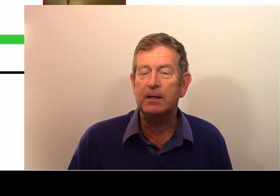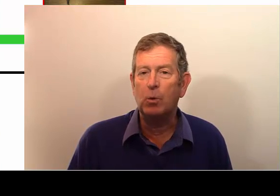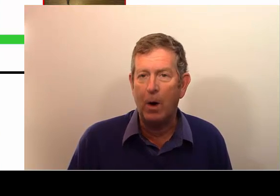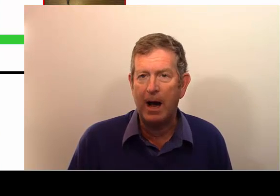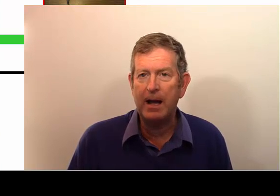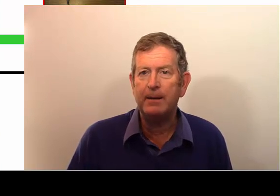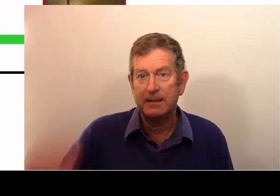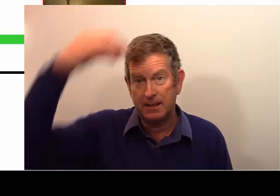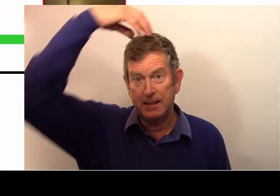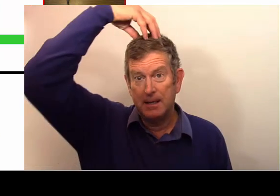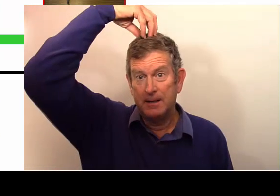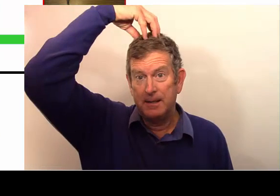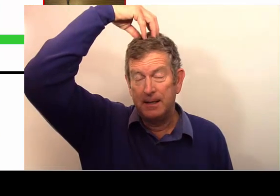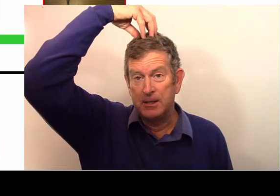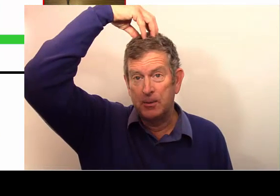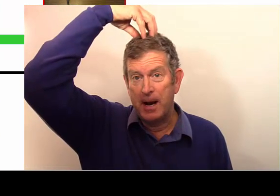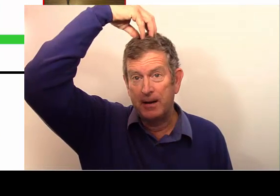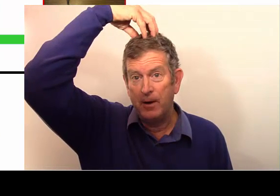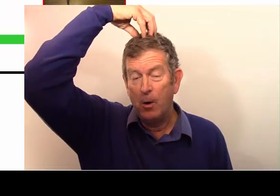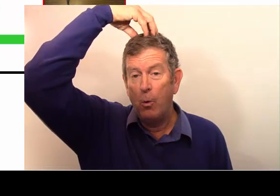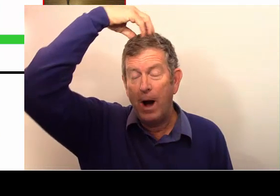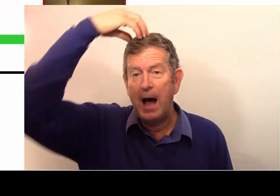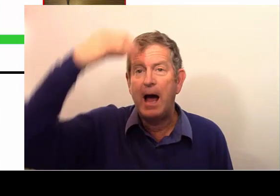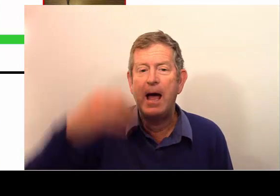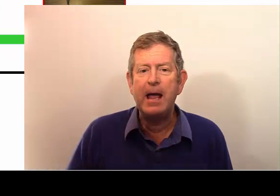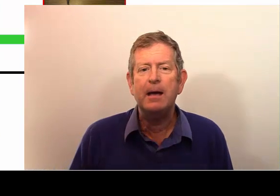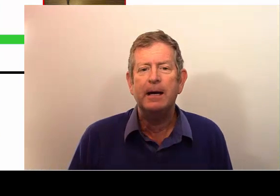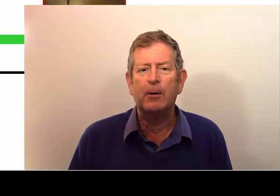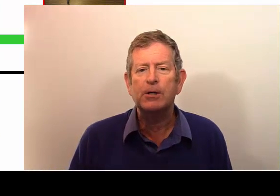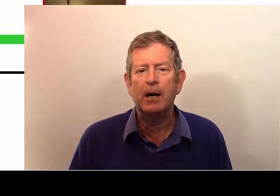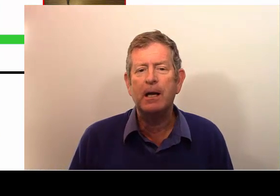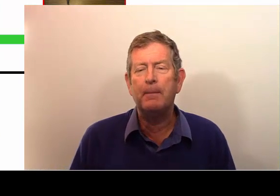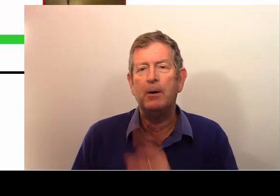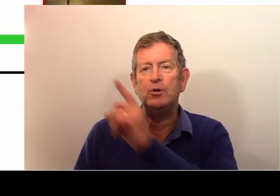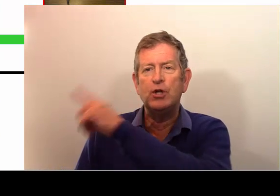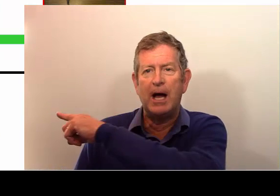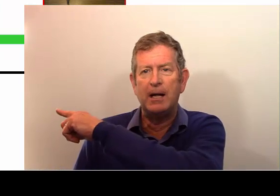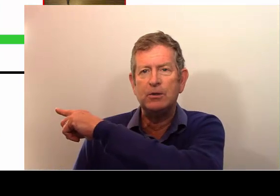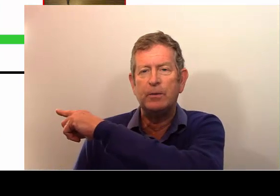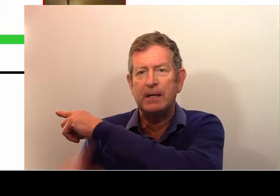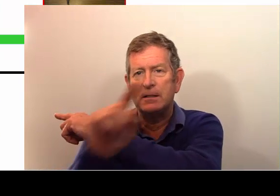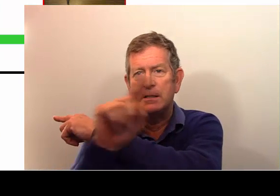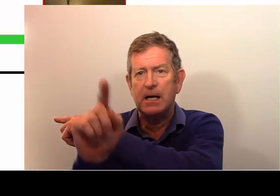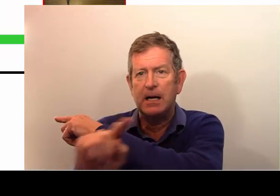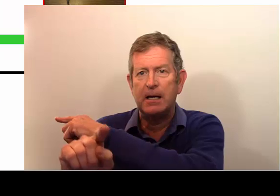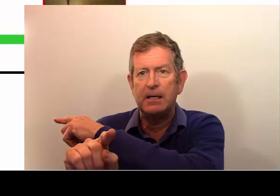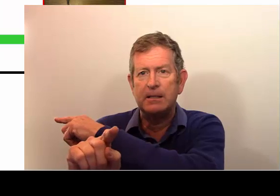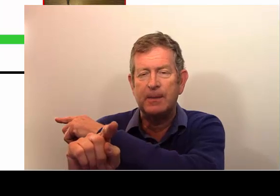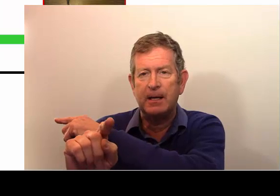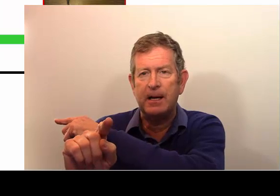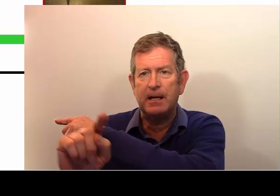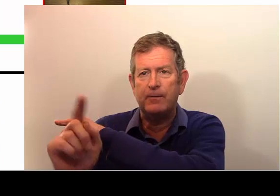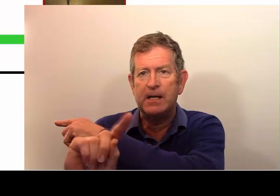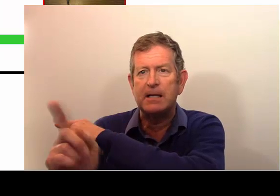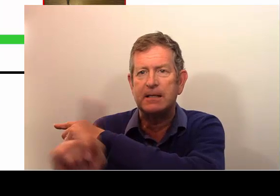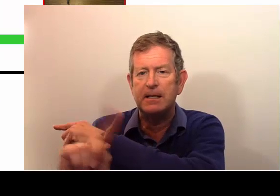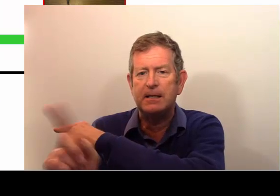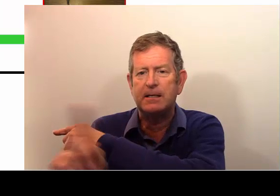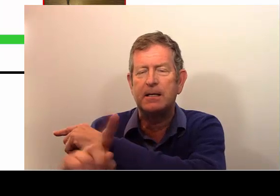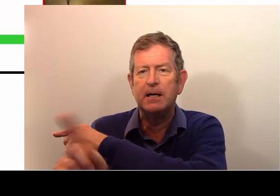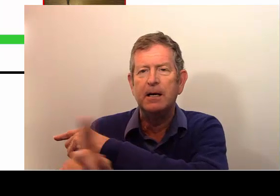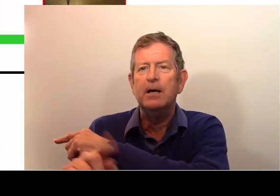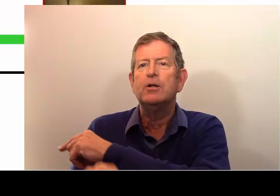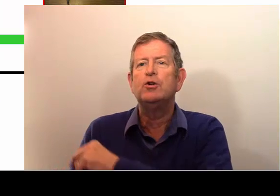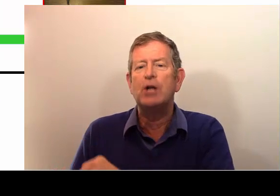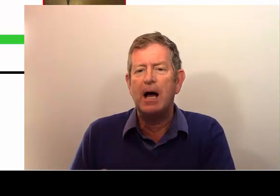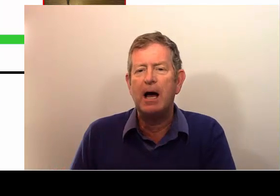Okay, it's why. That's the interrogative. Why? Now we're talking about John, so that's does. Make it negative.